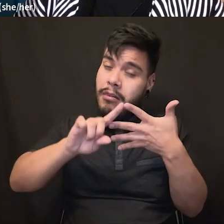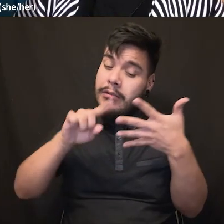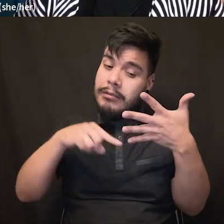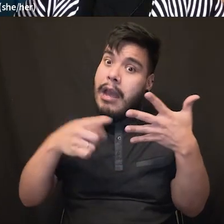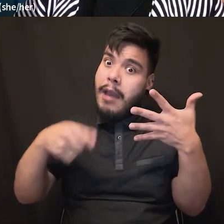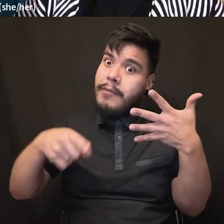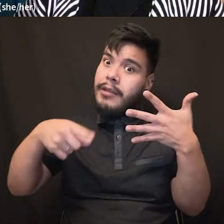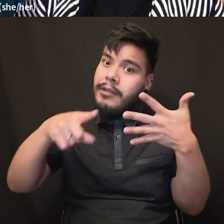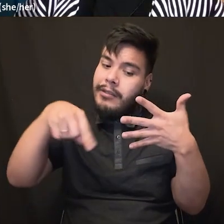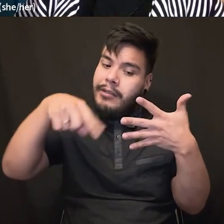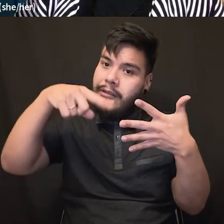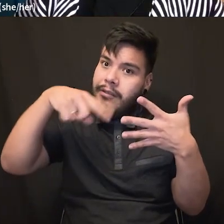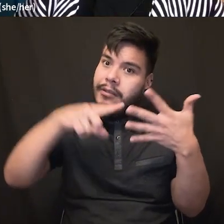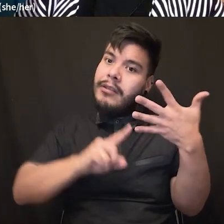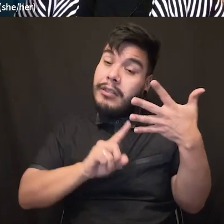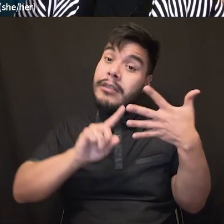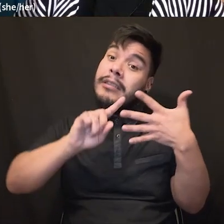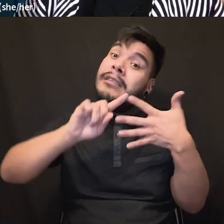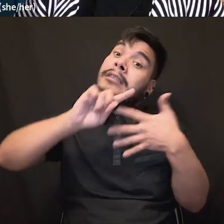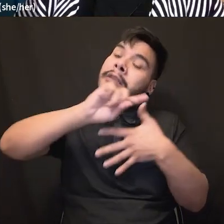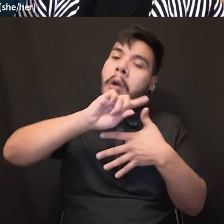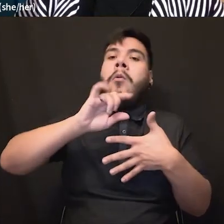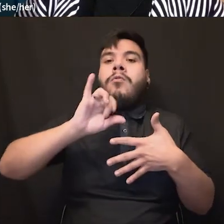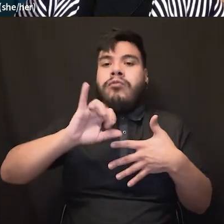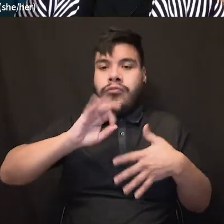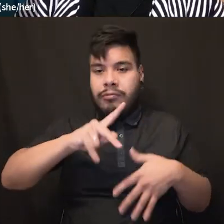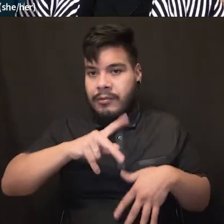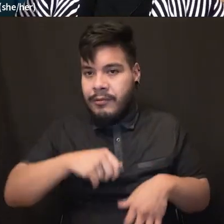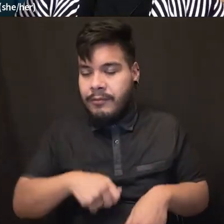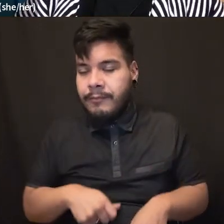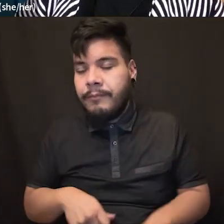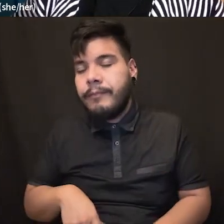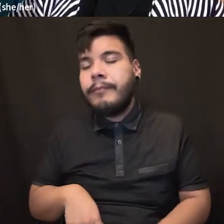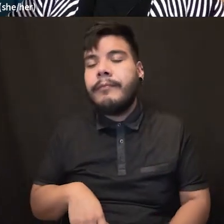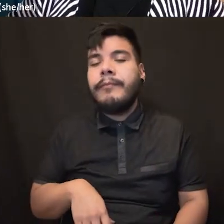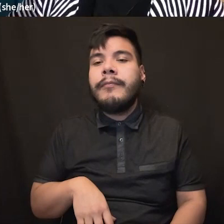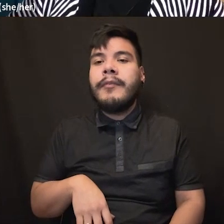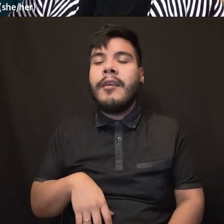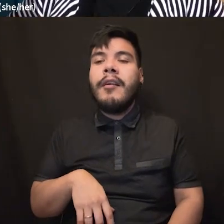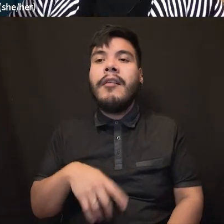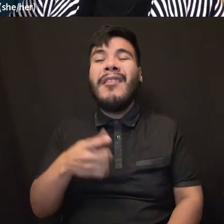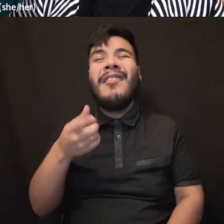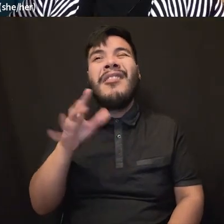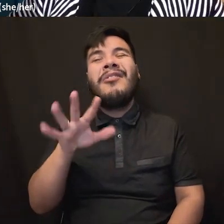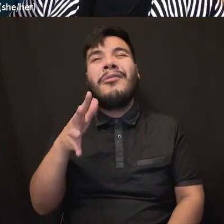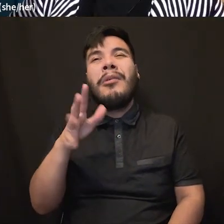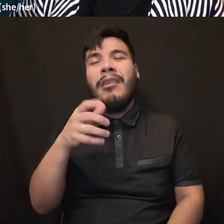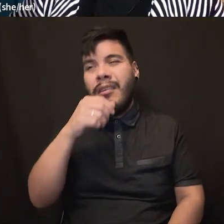so, one thing I will say is that there is sort of a, like this,